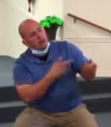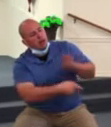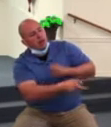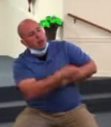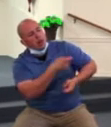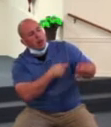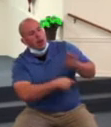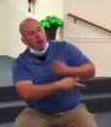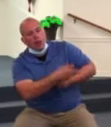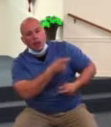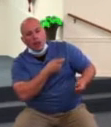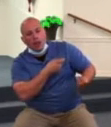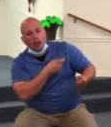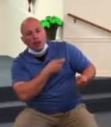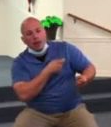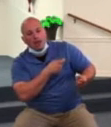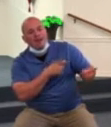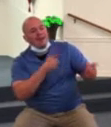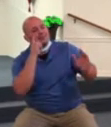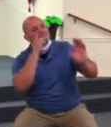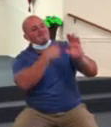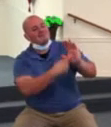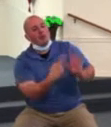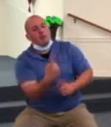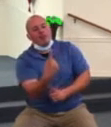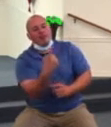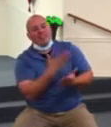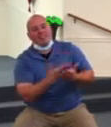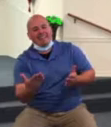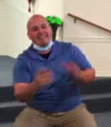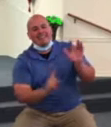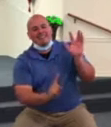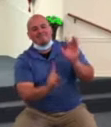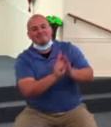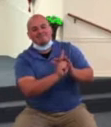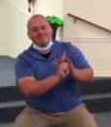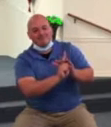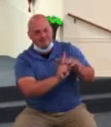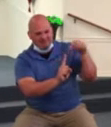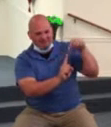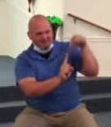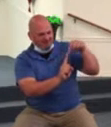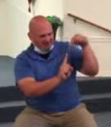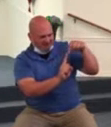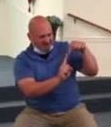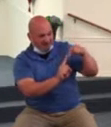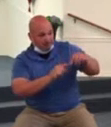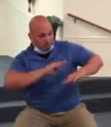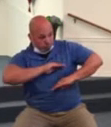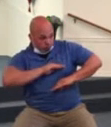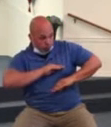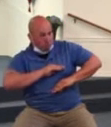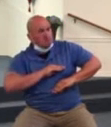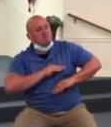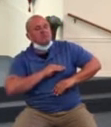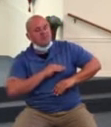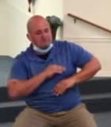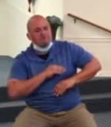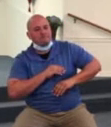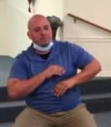has faith, but his faith lacks one thing. To fill that lack, Jesus tells him to